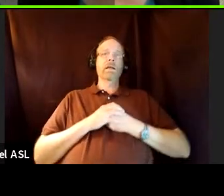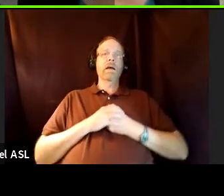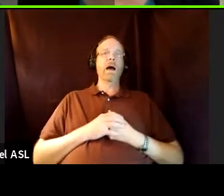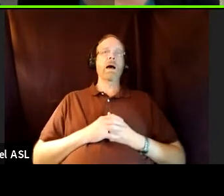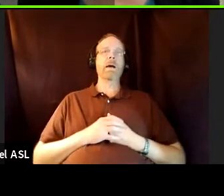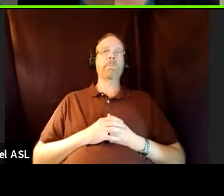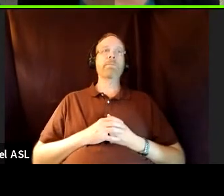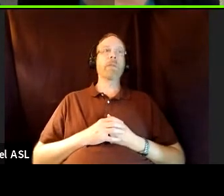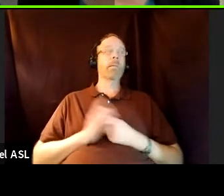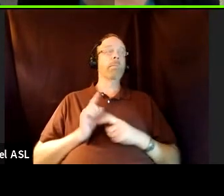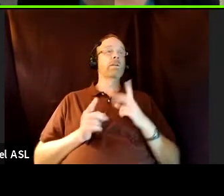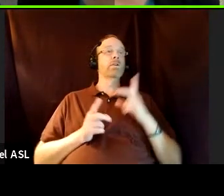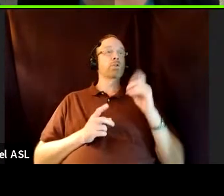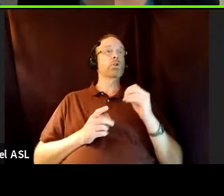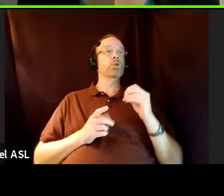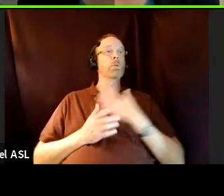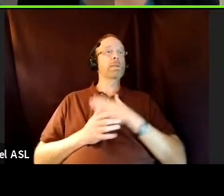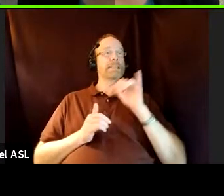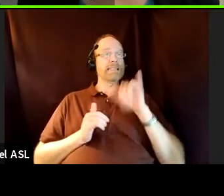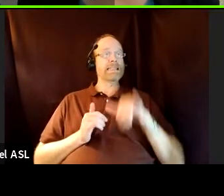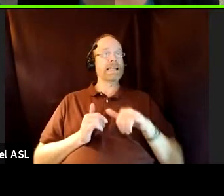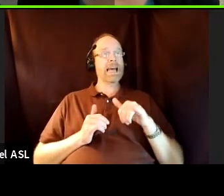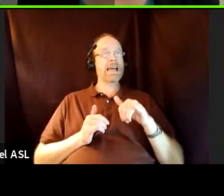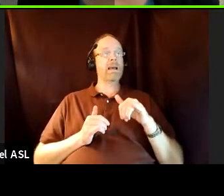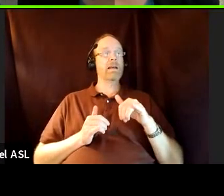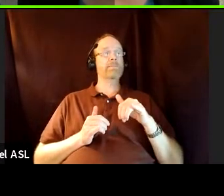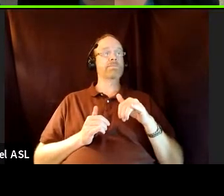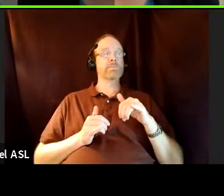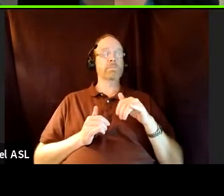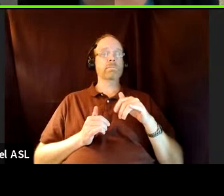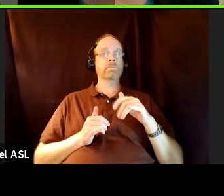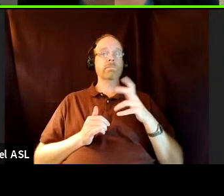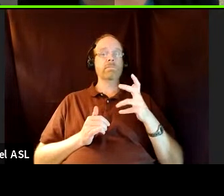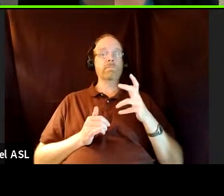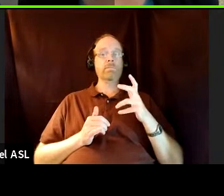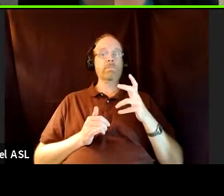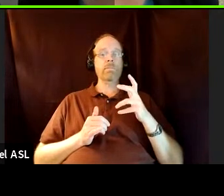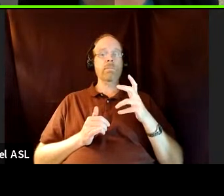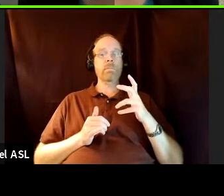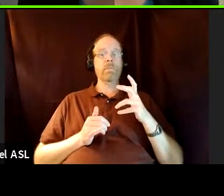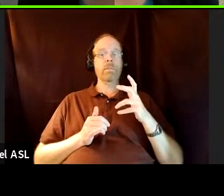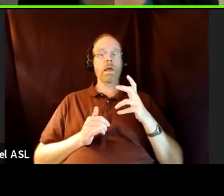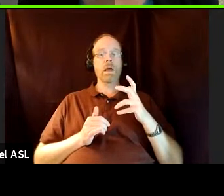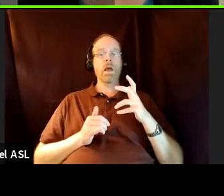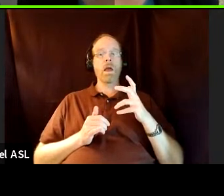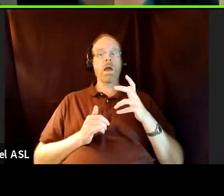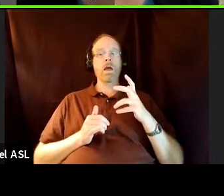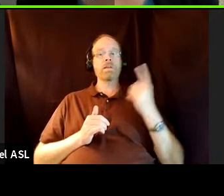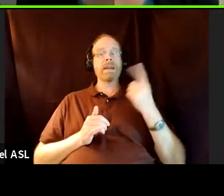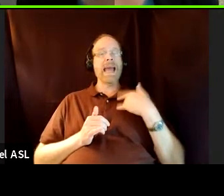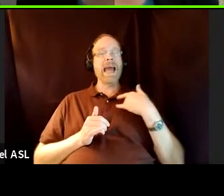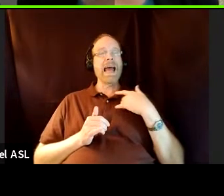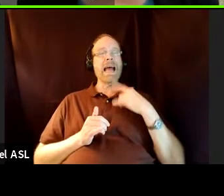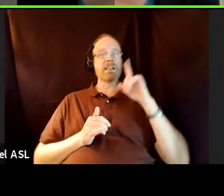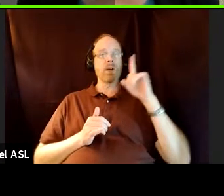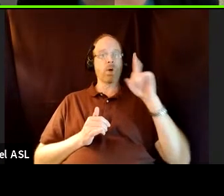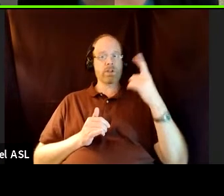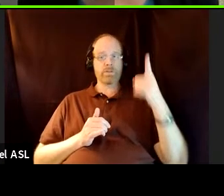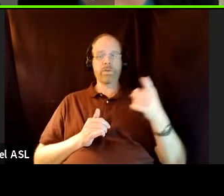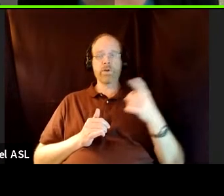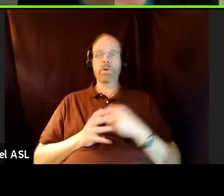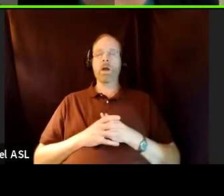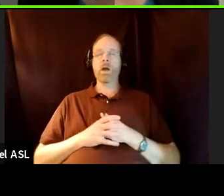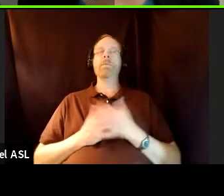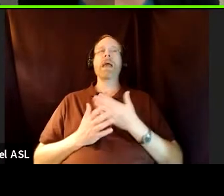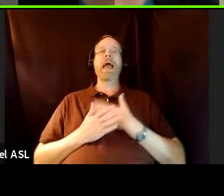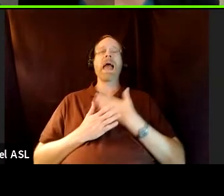do please stay because it appears that at least one commissioner has a comment or a question for you, Right. And we'd be happy